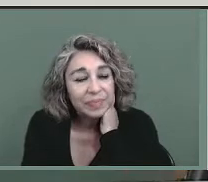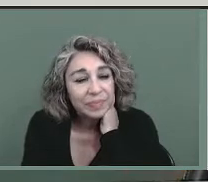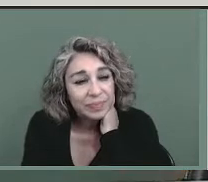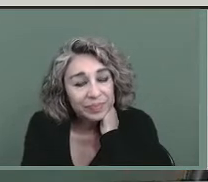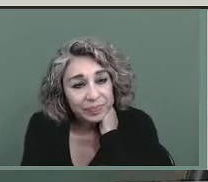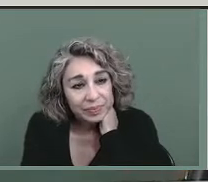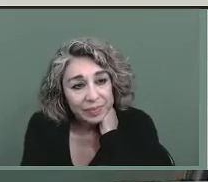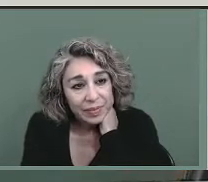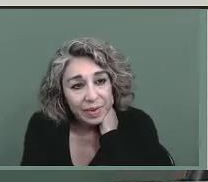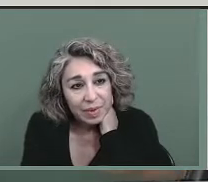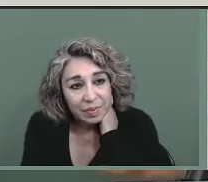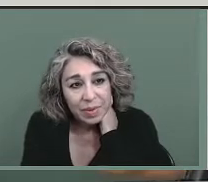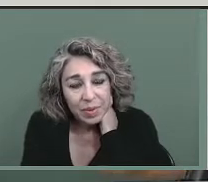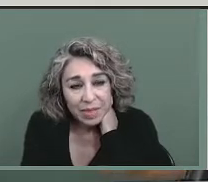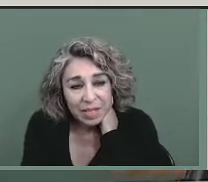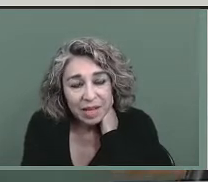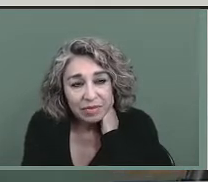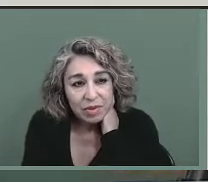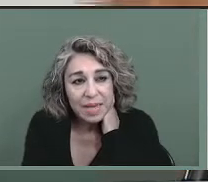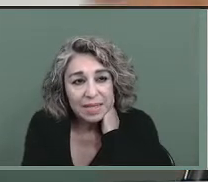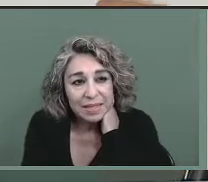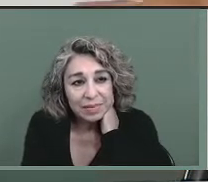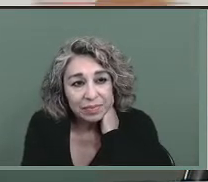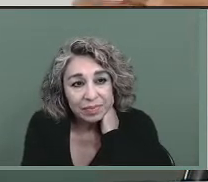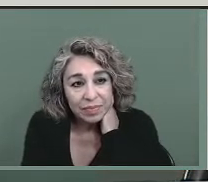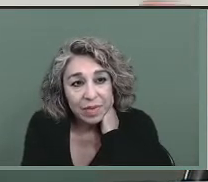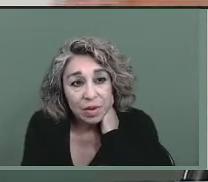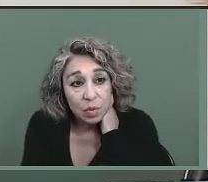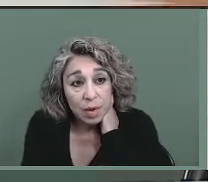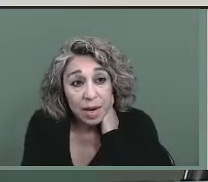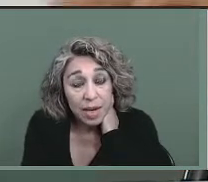it. But we still have 4 months.